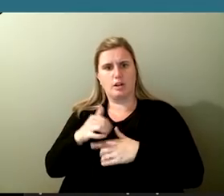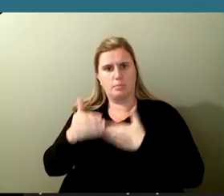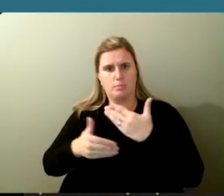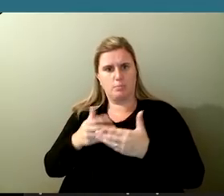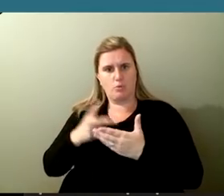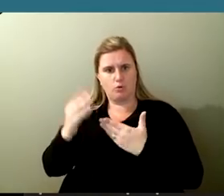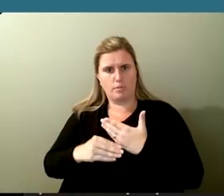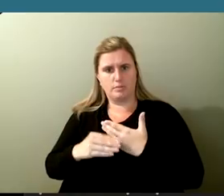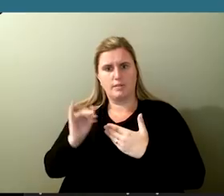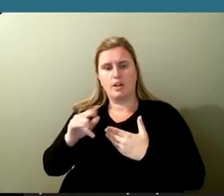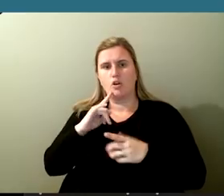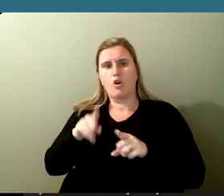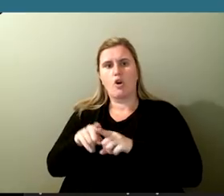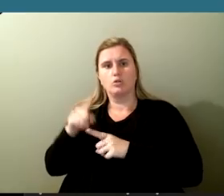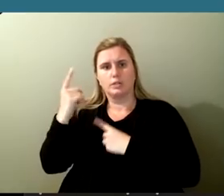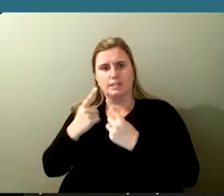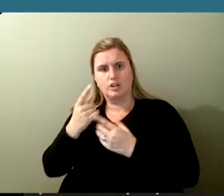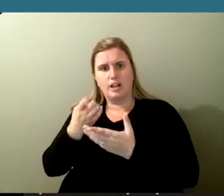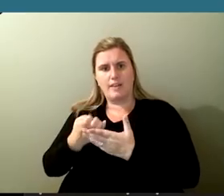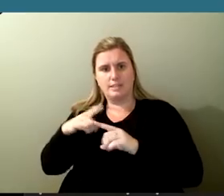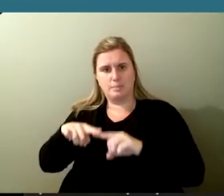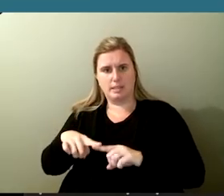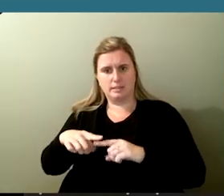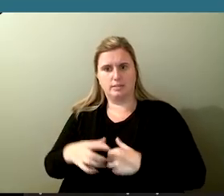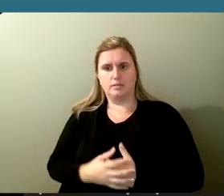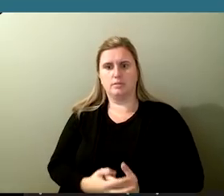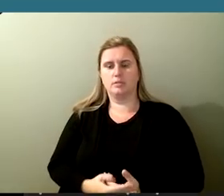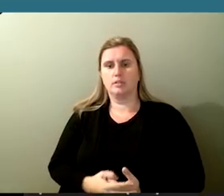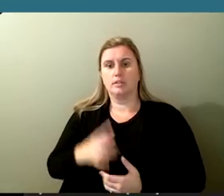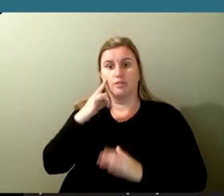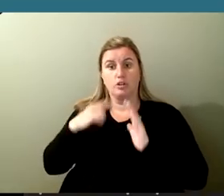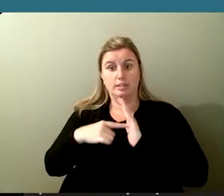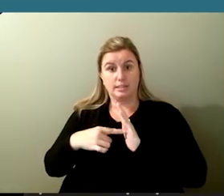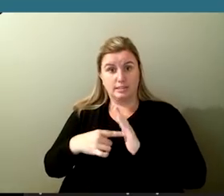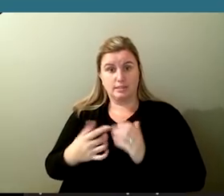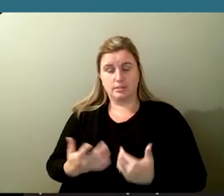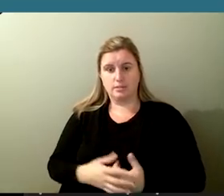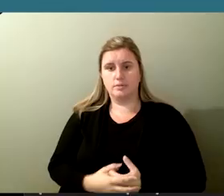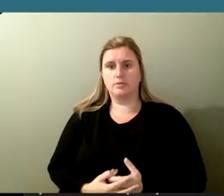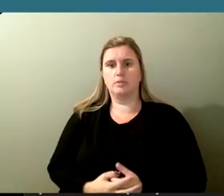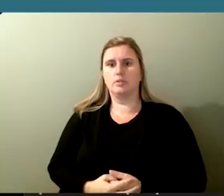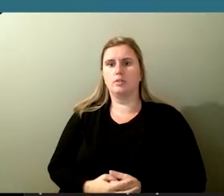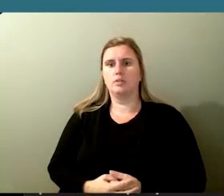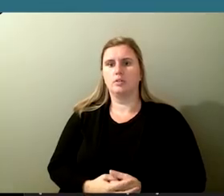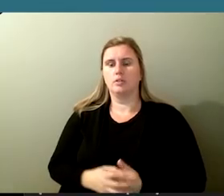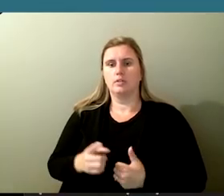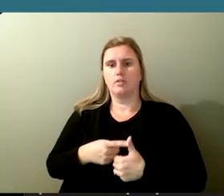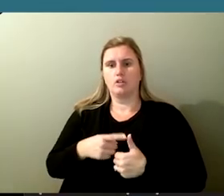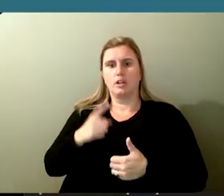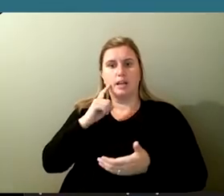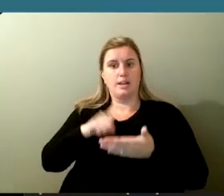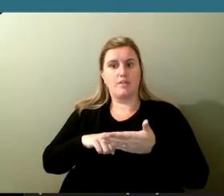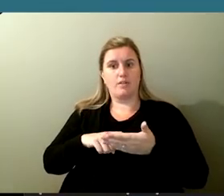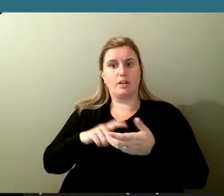programs that are also considered evidence-based. So for instance, first of all, an identification of